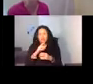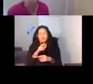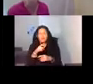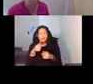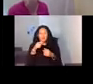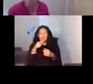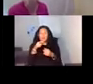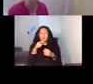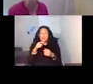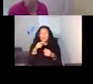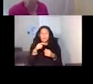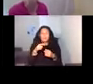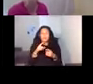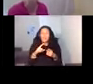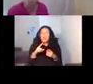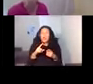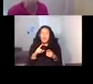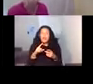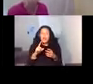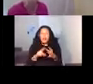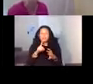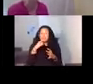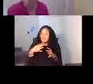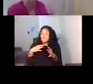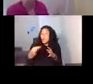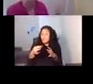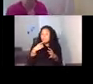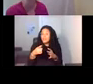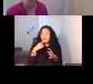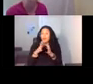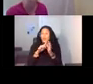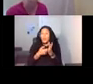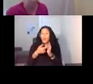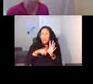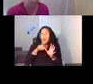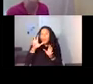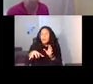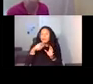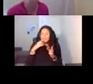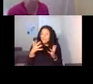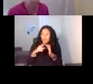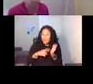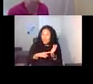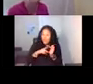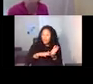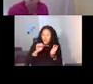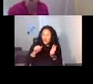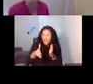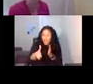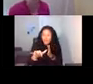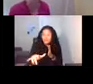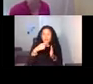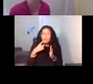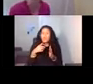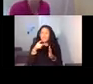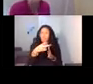a volunteer at Worley Place, which is where Ellen's gardens are, and they helped us do a